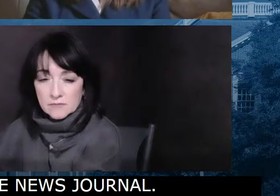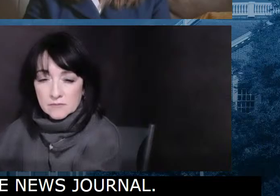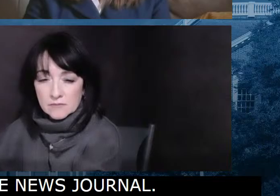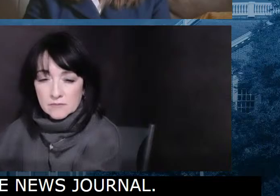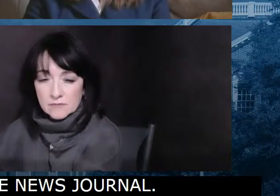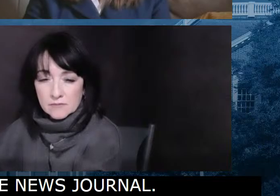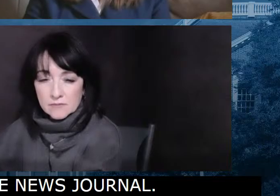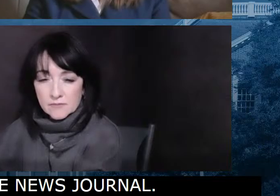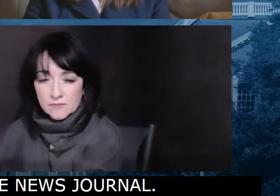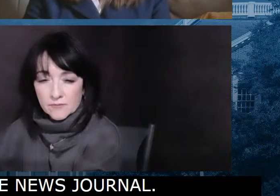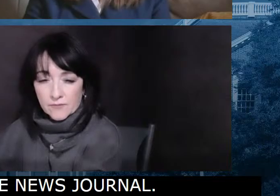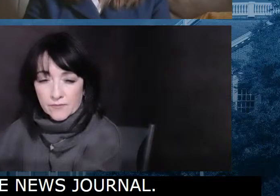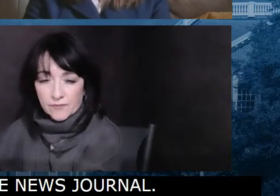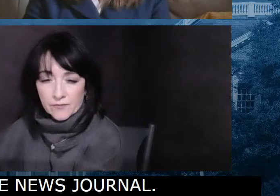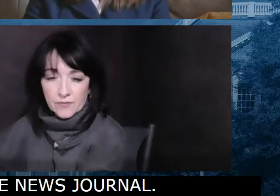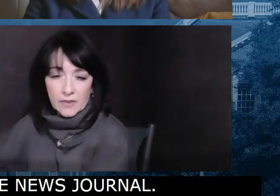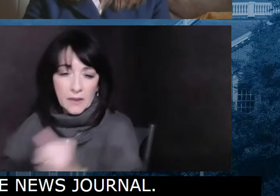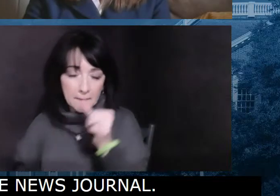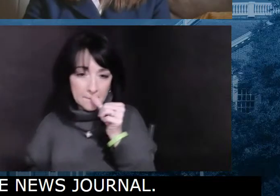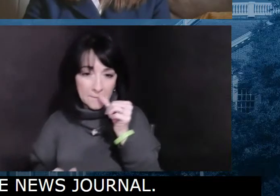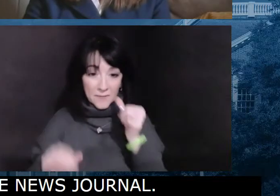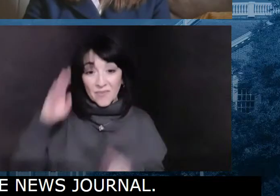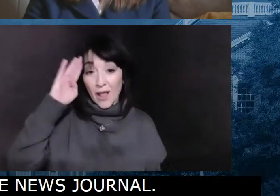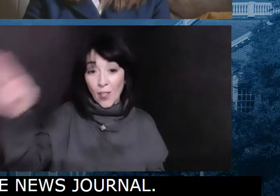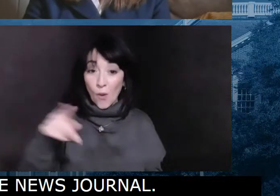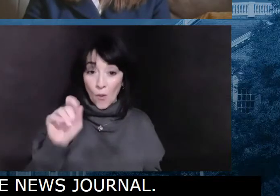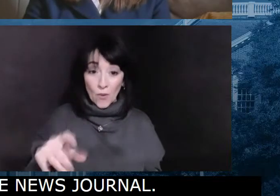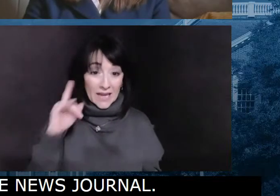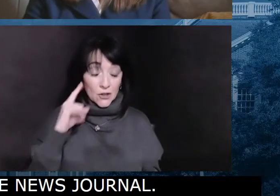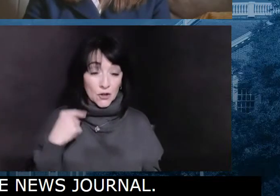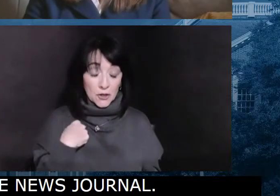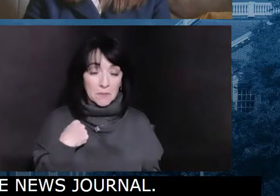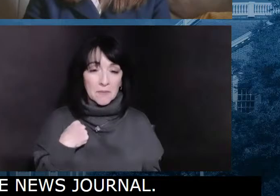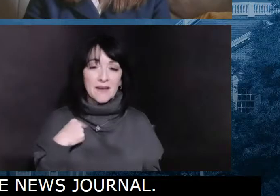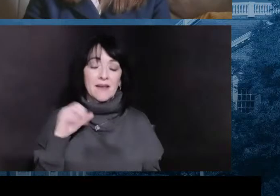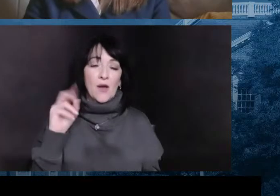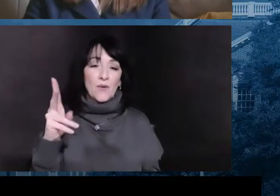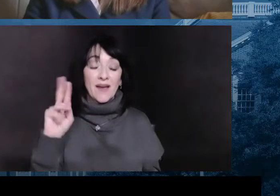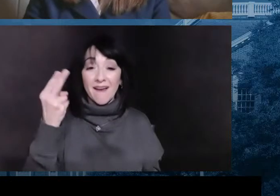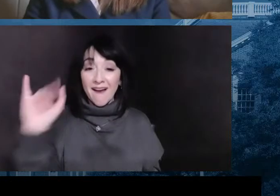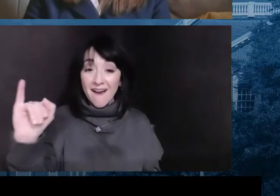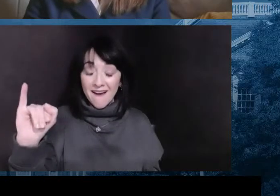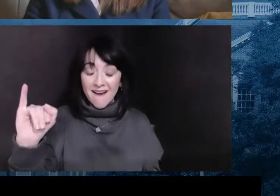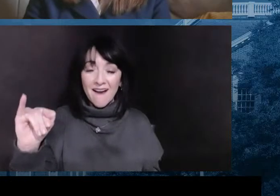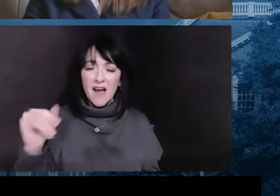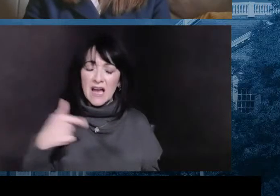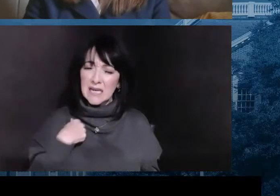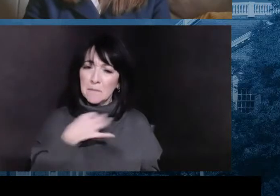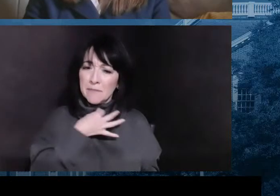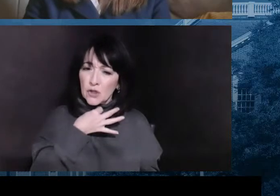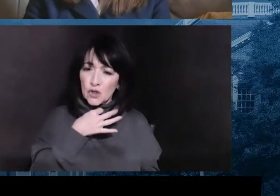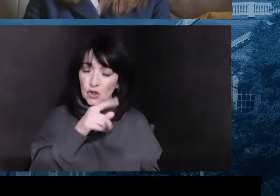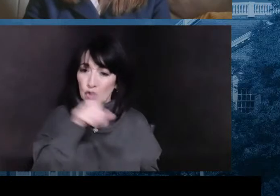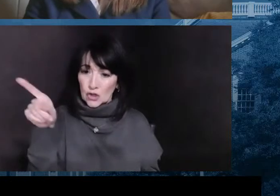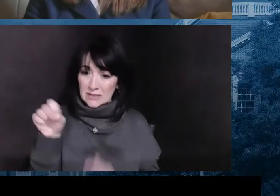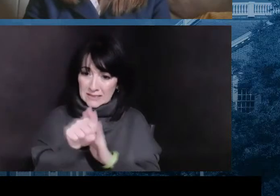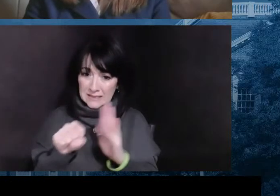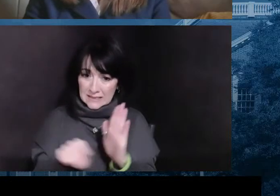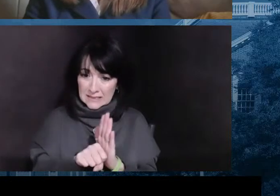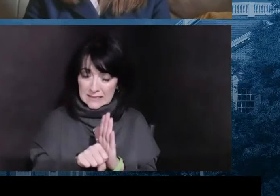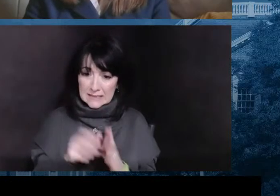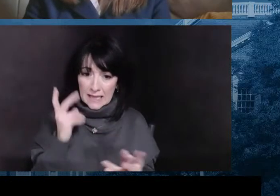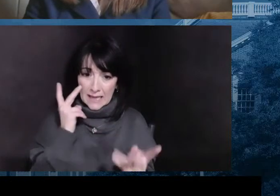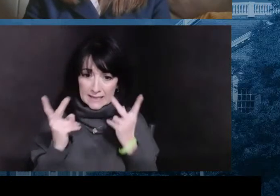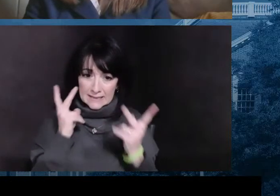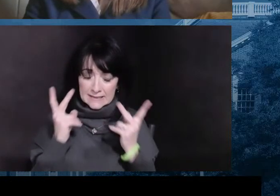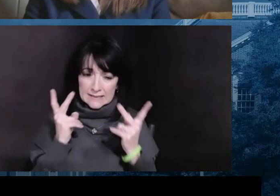Hi, can you hear me? Yes, we can. Hi. I'm curious if the state has seen any hesitancy amongst